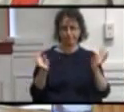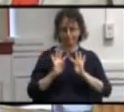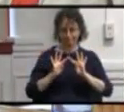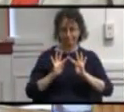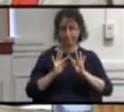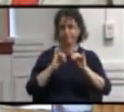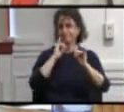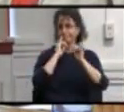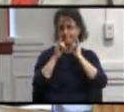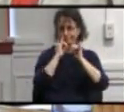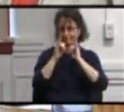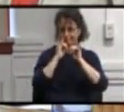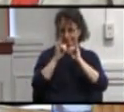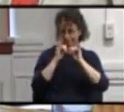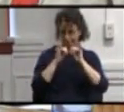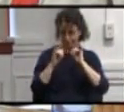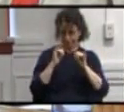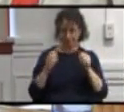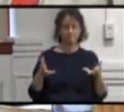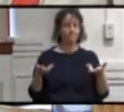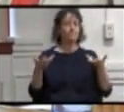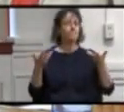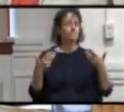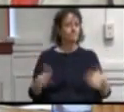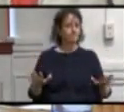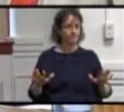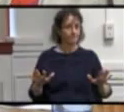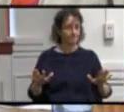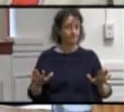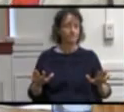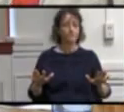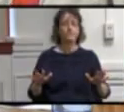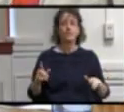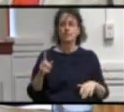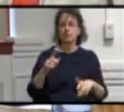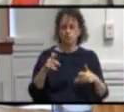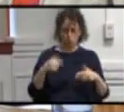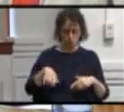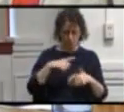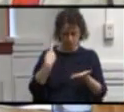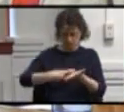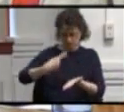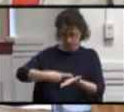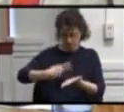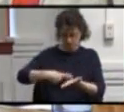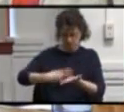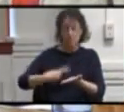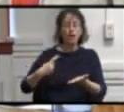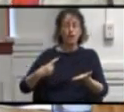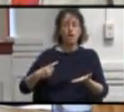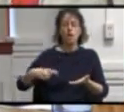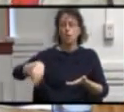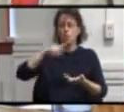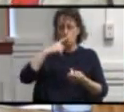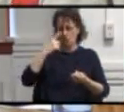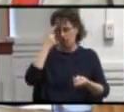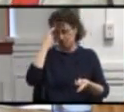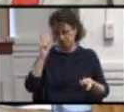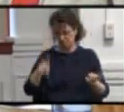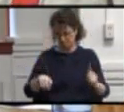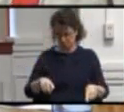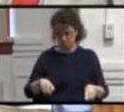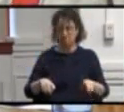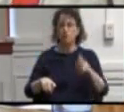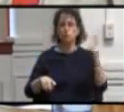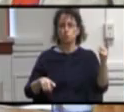after going through those interviews, we made a decision that we would bring back two of